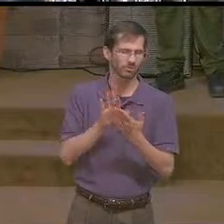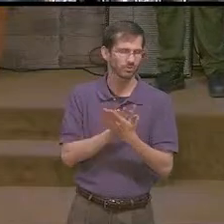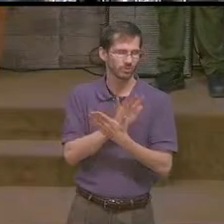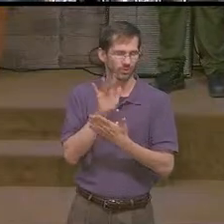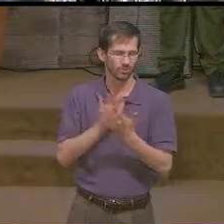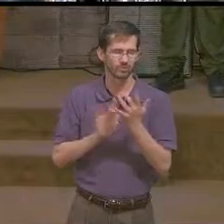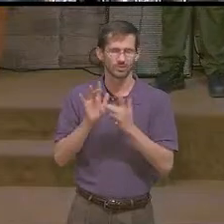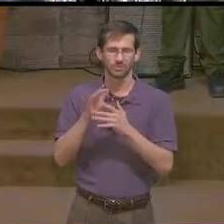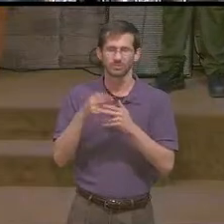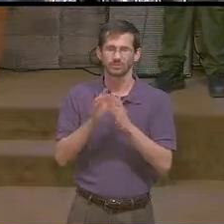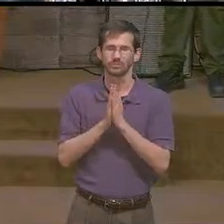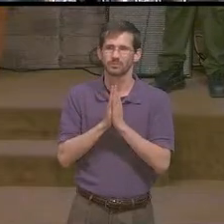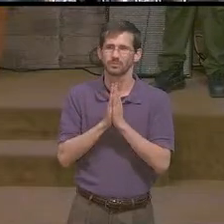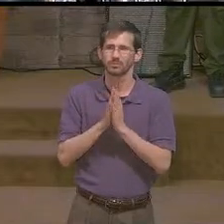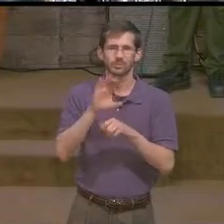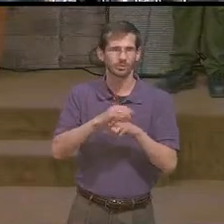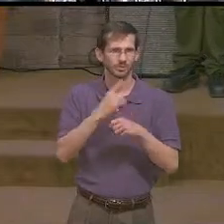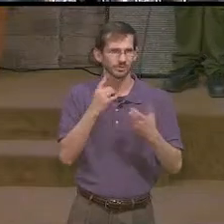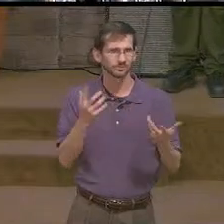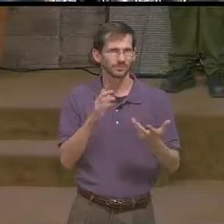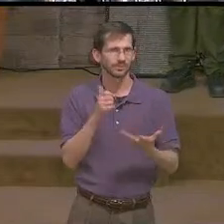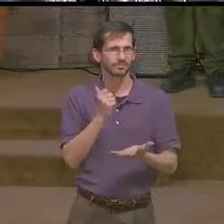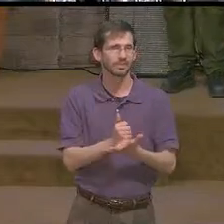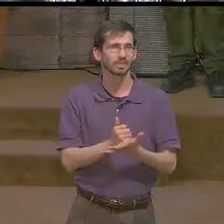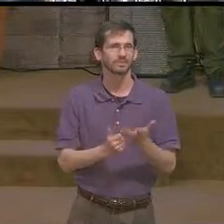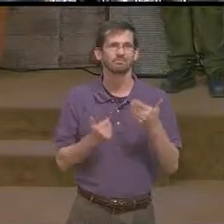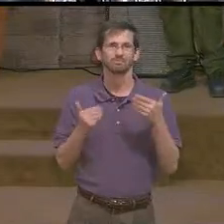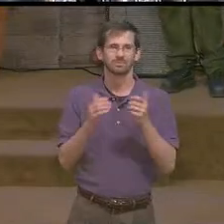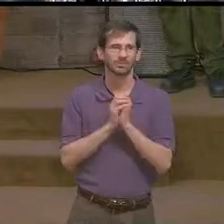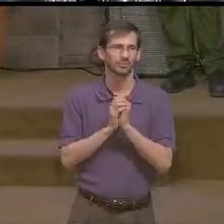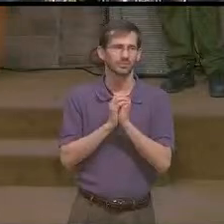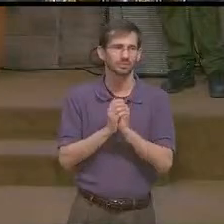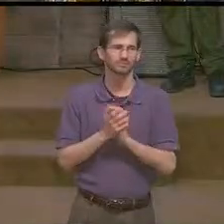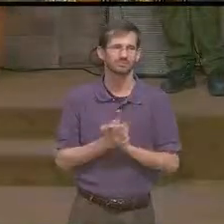glory. In Jesus' name we pray and the church says, amen. Let's worship.